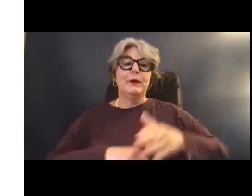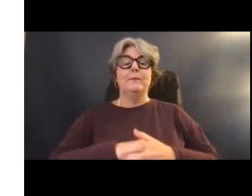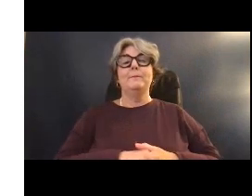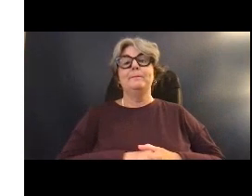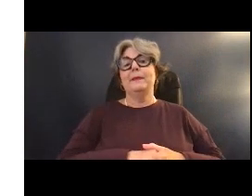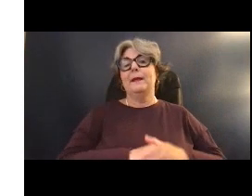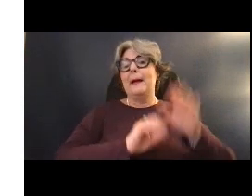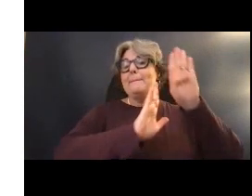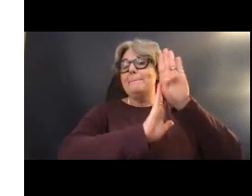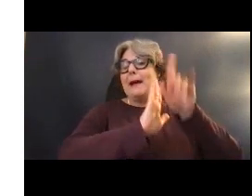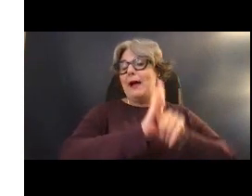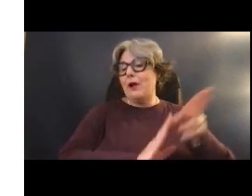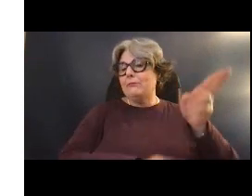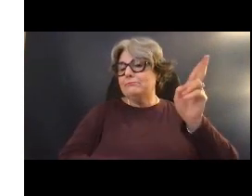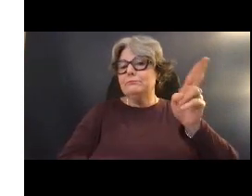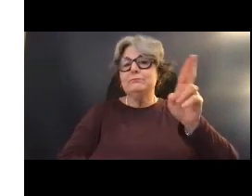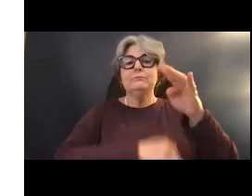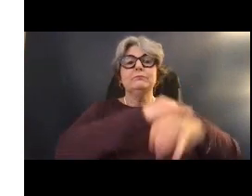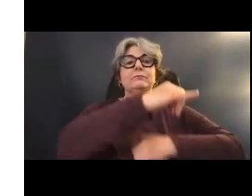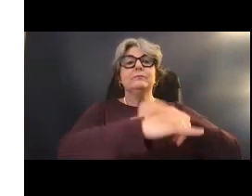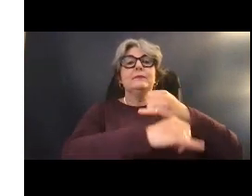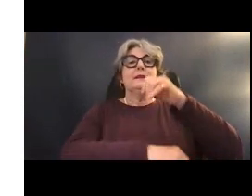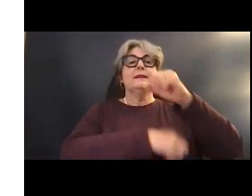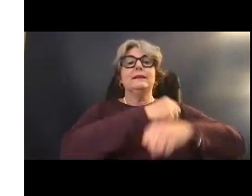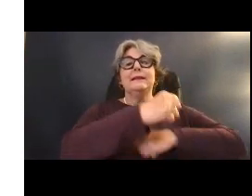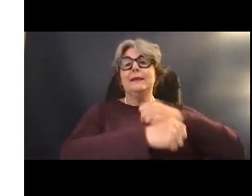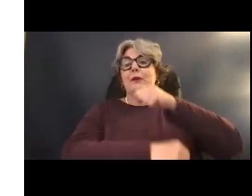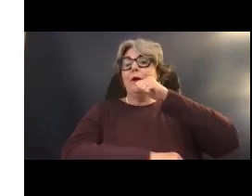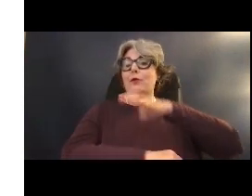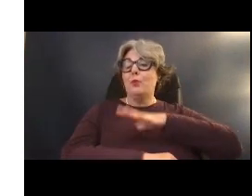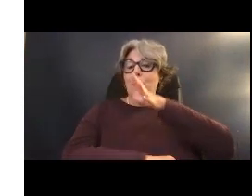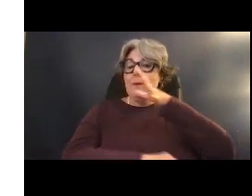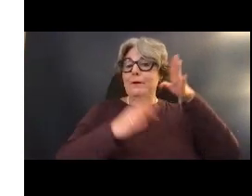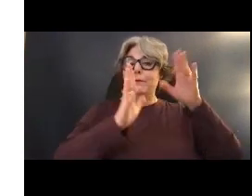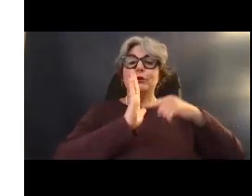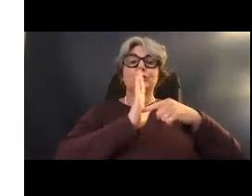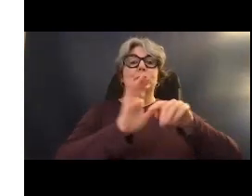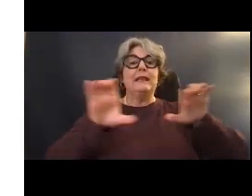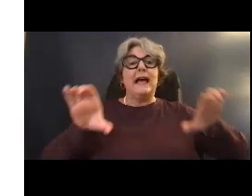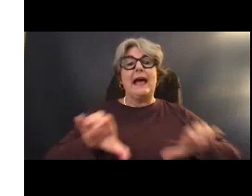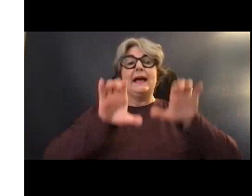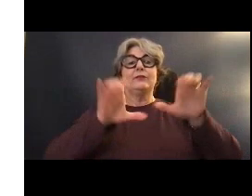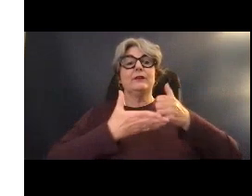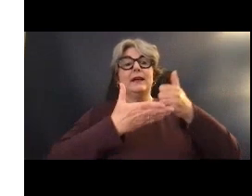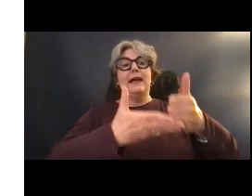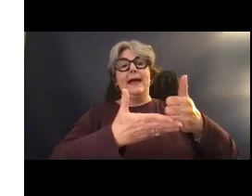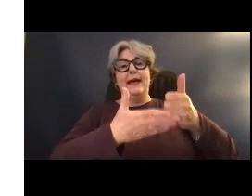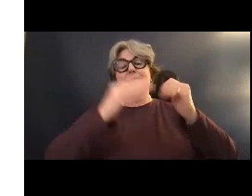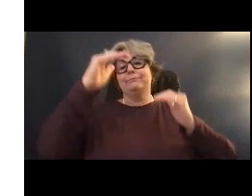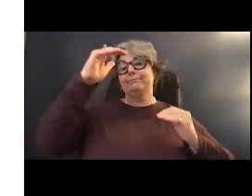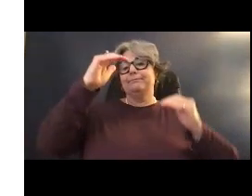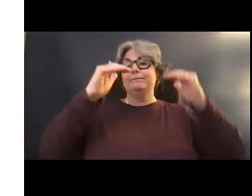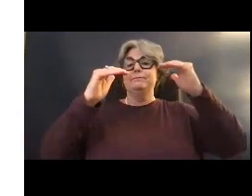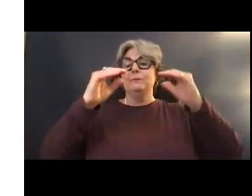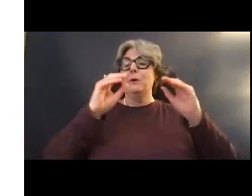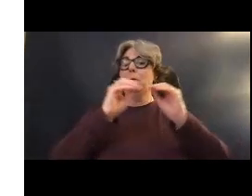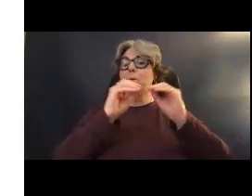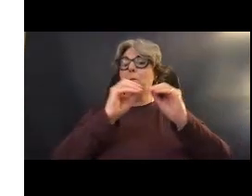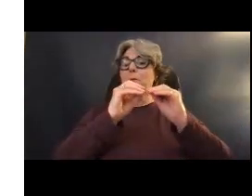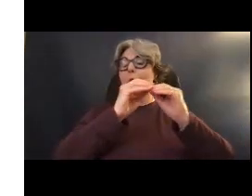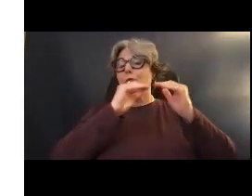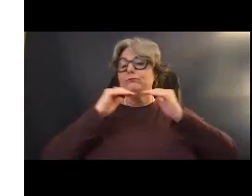the background, the International Year of the Woman Farmer highlights actions that can help close the gender gap and move us closer